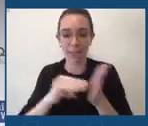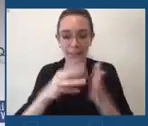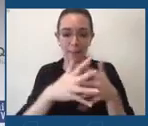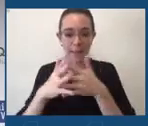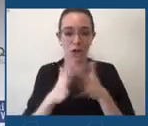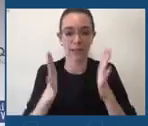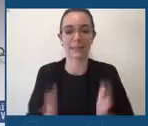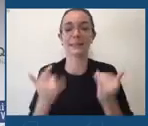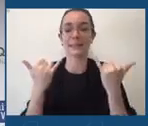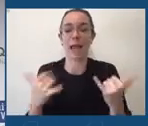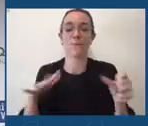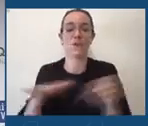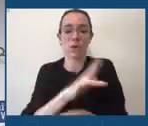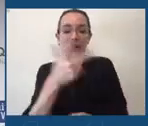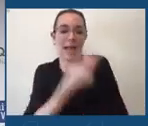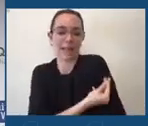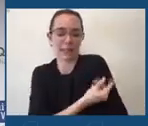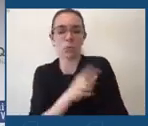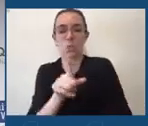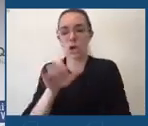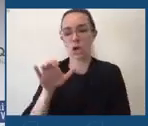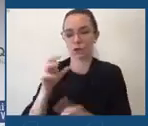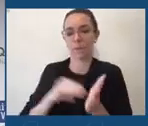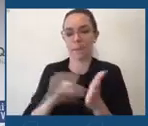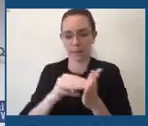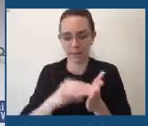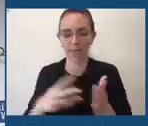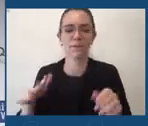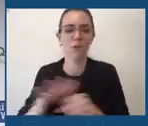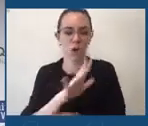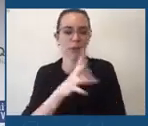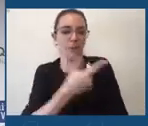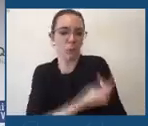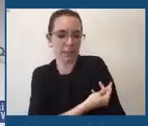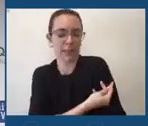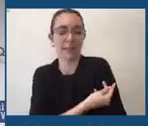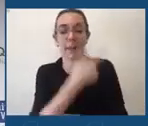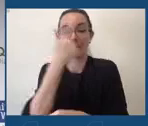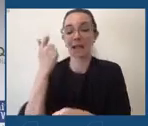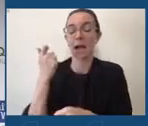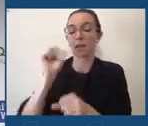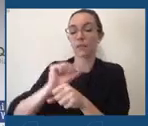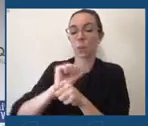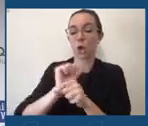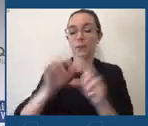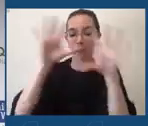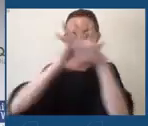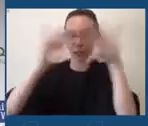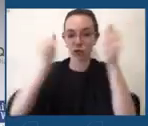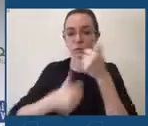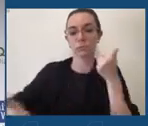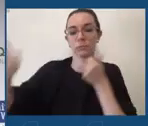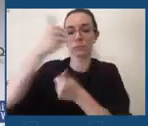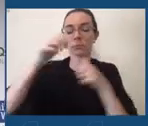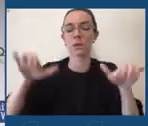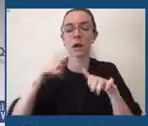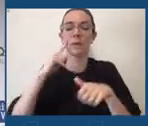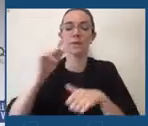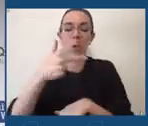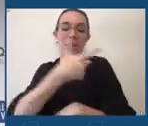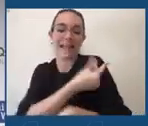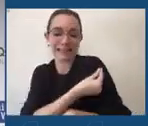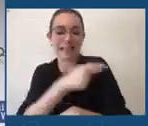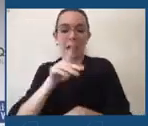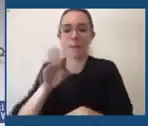over 100 million people boosted. And because of the work the Biden administration has done on vaccines, boosters, treatments, and